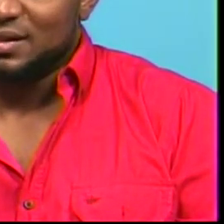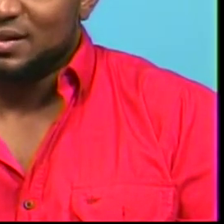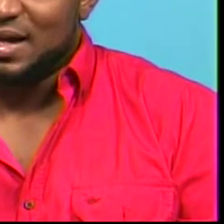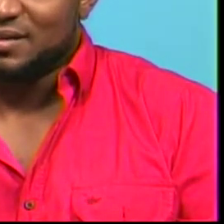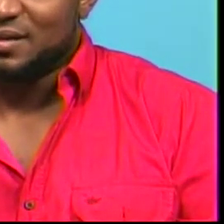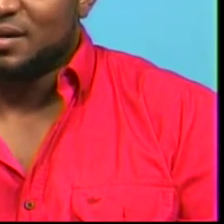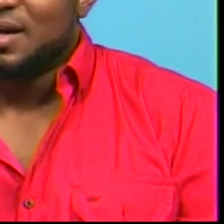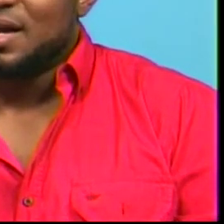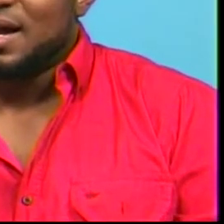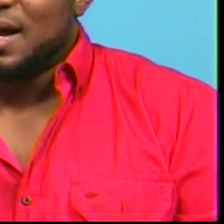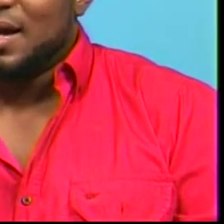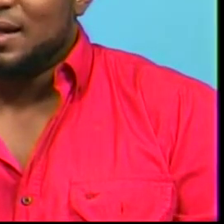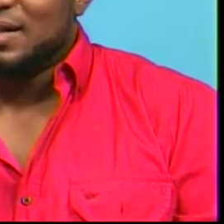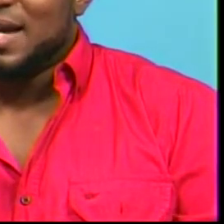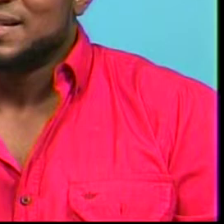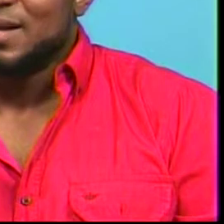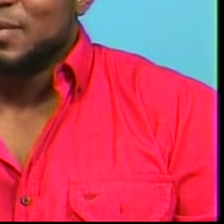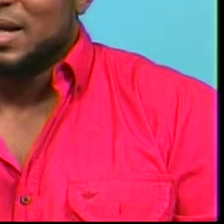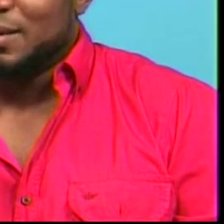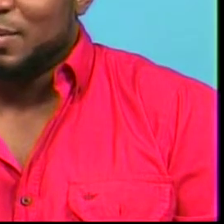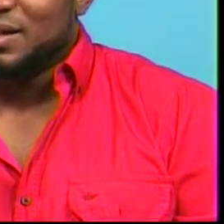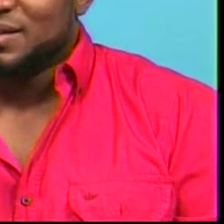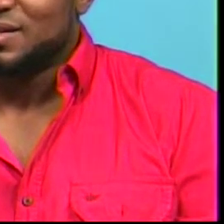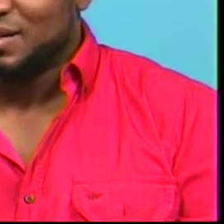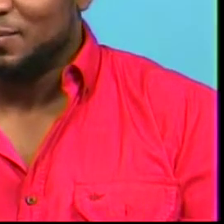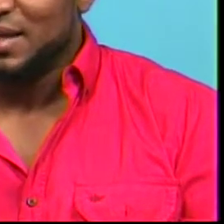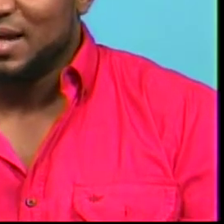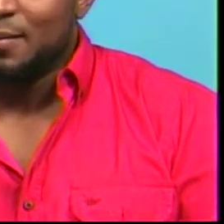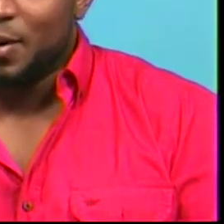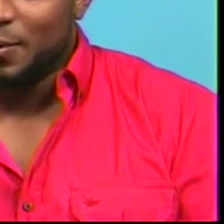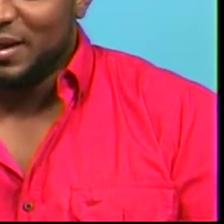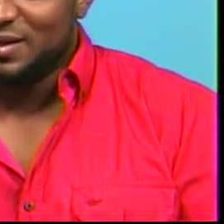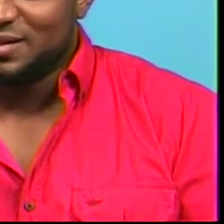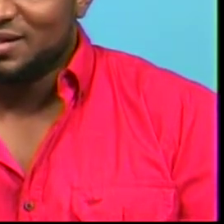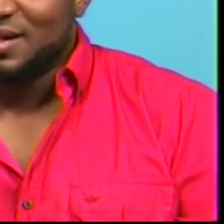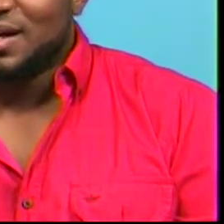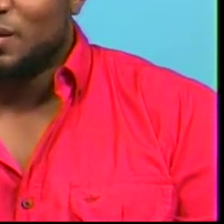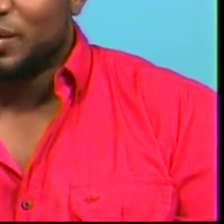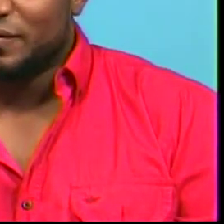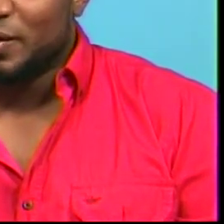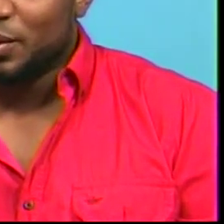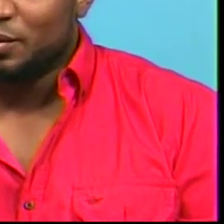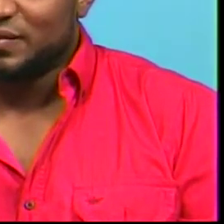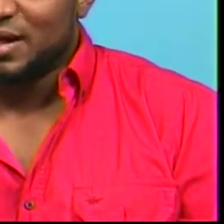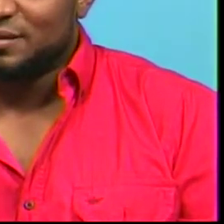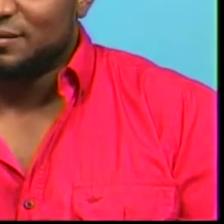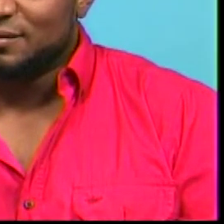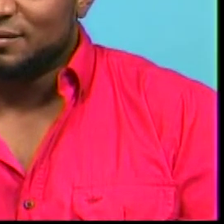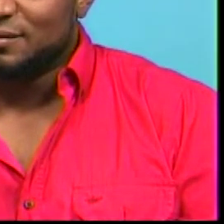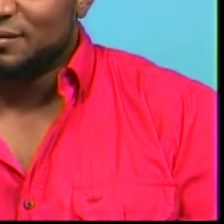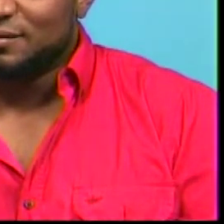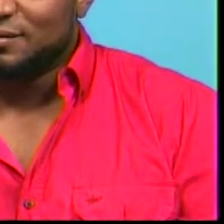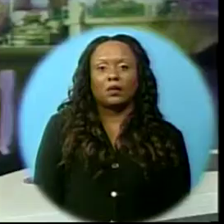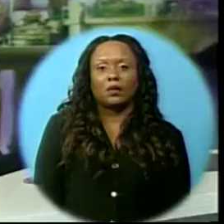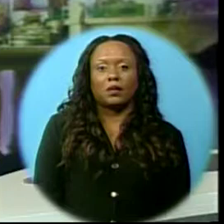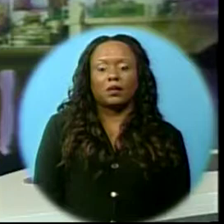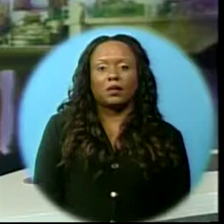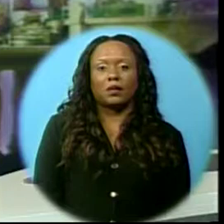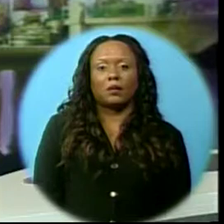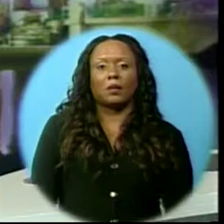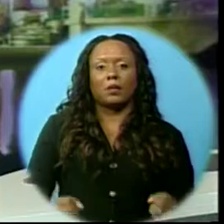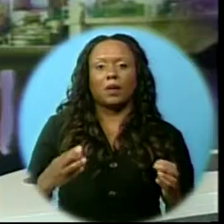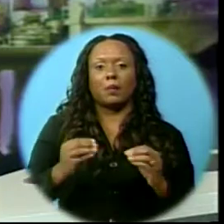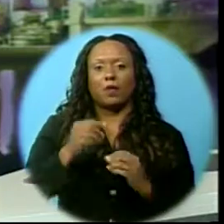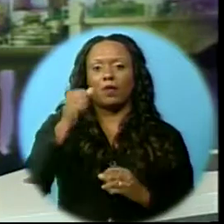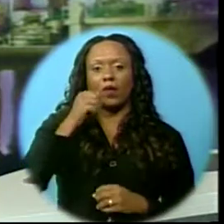as they did last year, and the excitement and the buzz is to be in Barbados, and we are very proud of that.